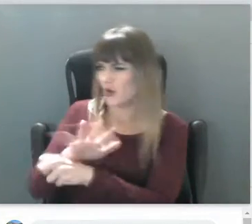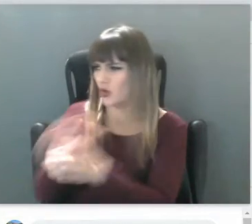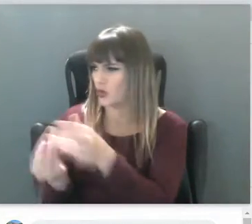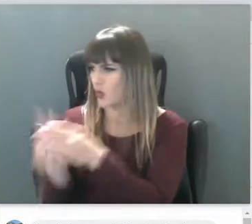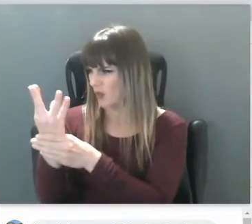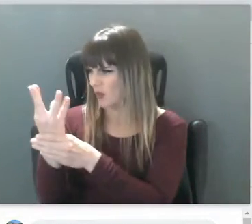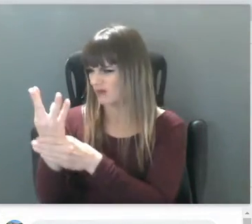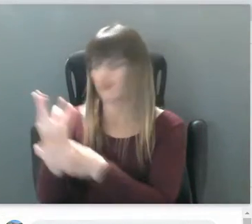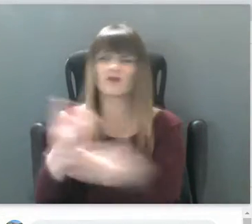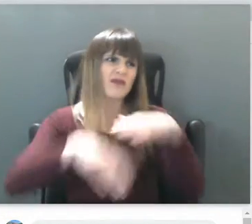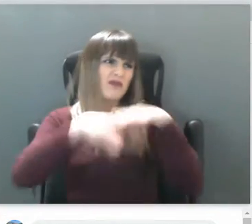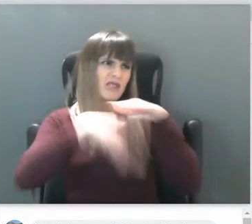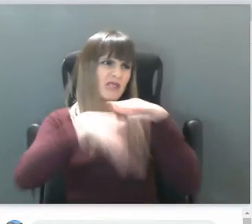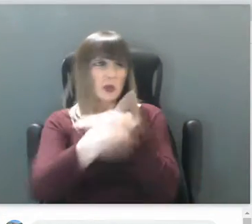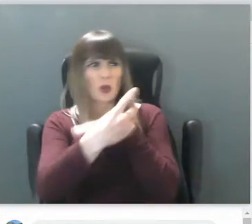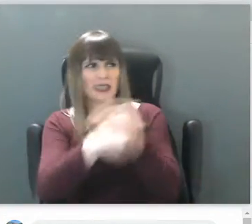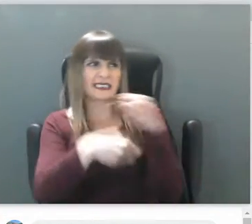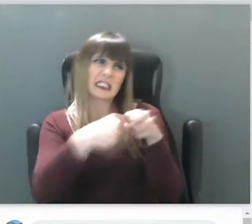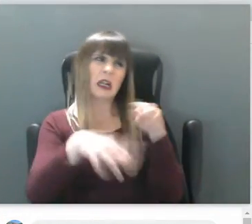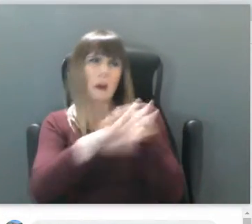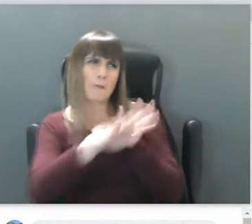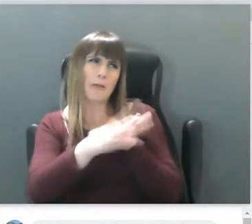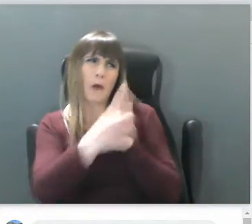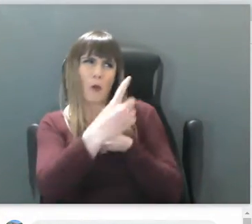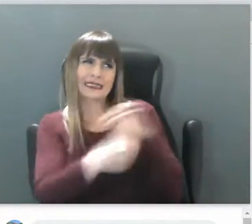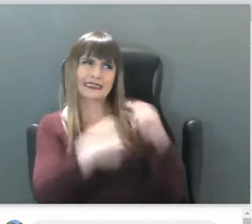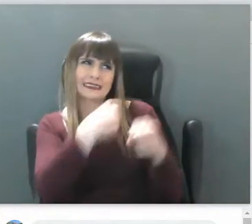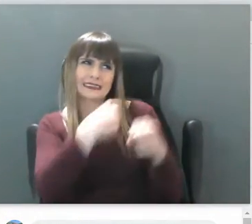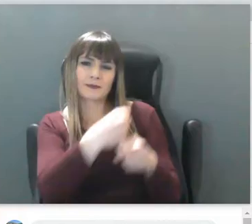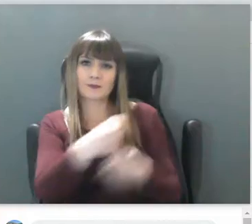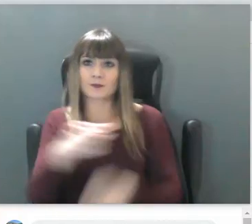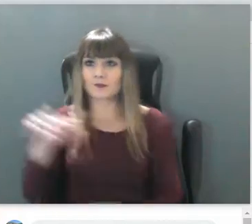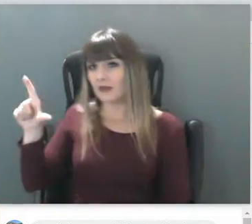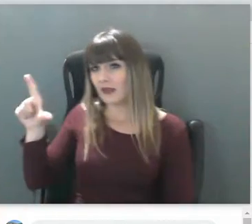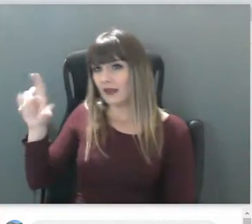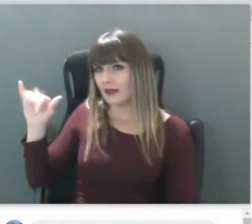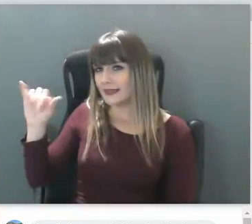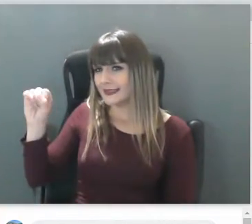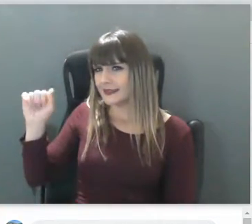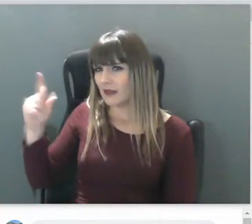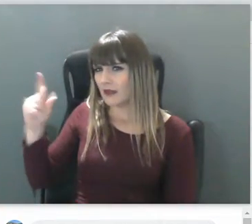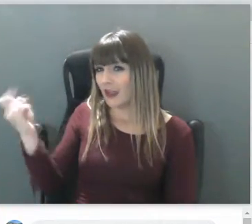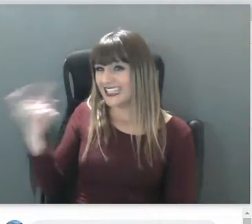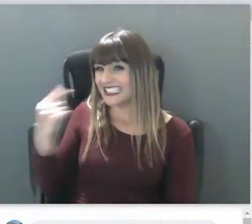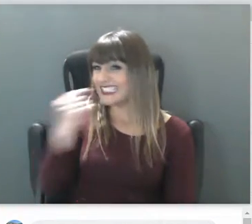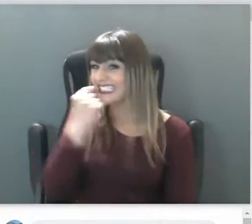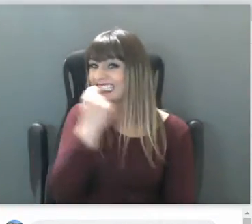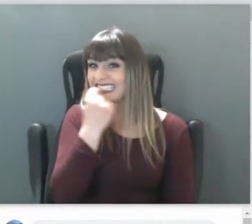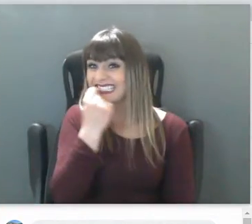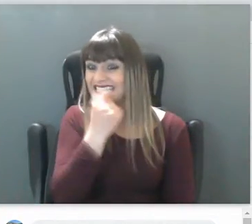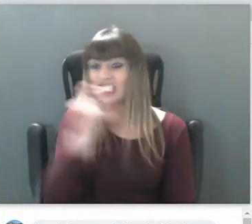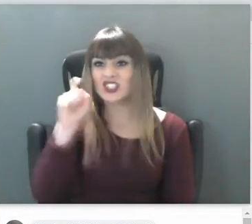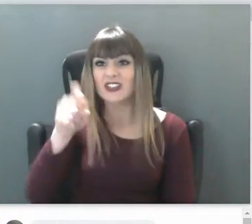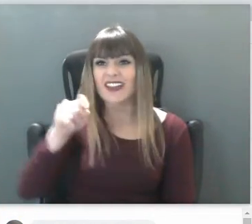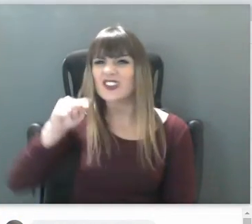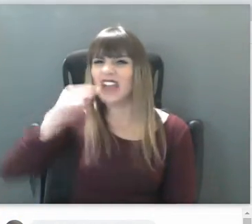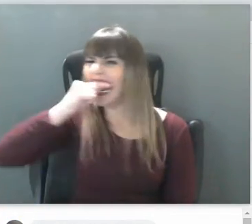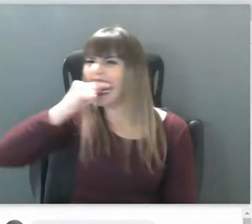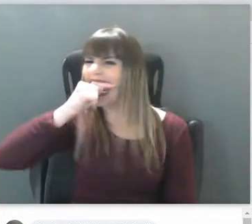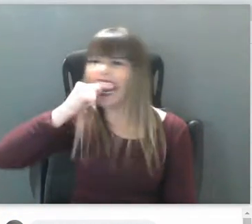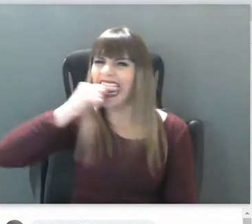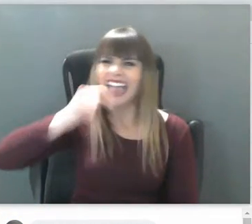Pretty close to a year. Oh, and Lisa has a good question too. She's asking about their teeth and if you have to shave them, or how do they grind those down? Do they